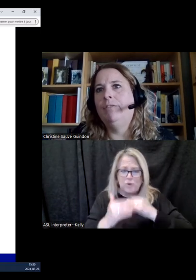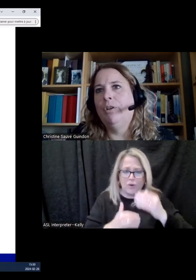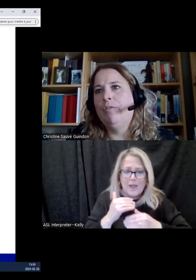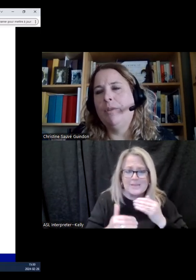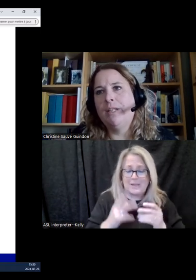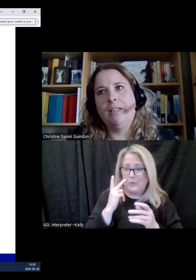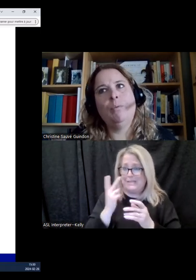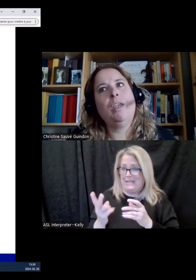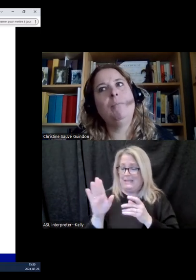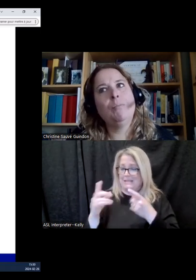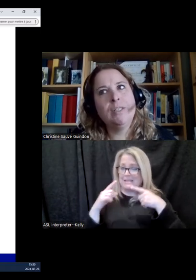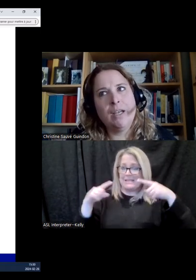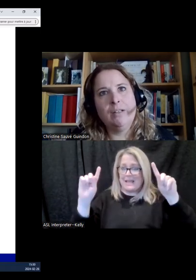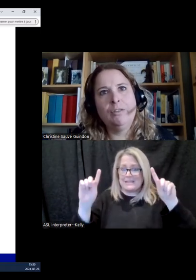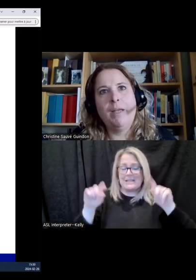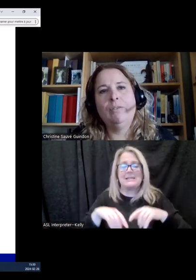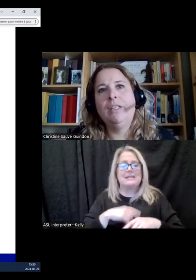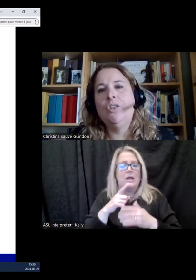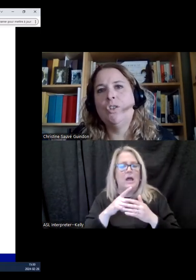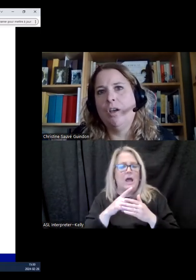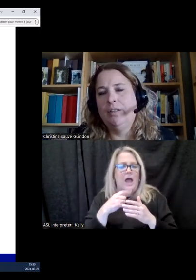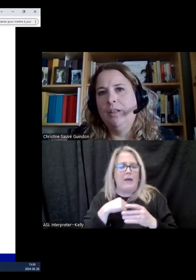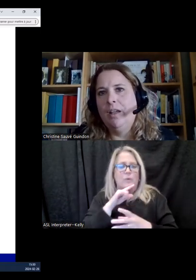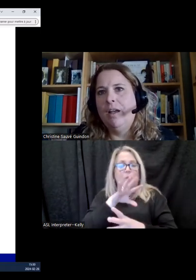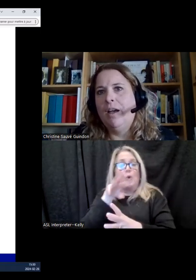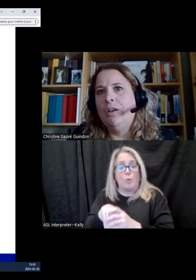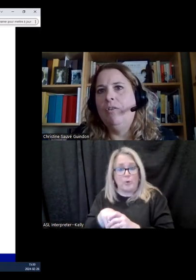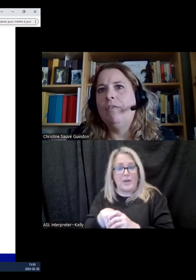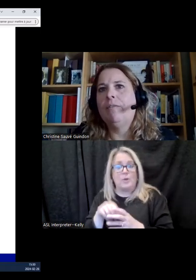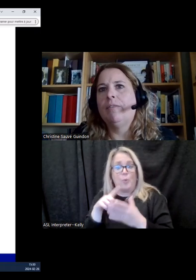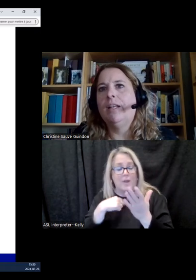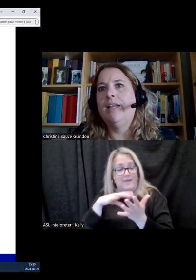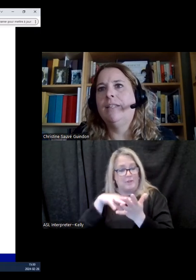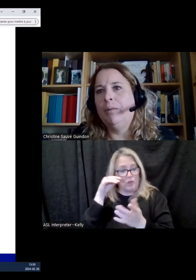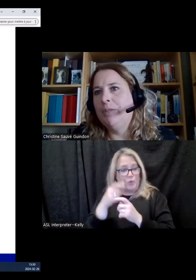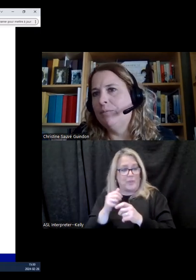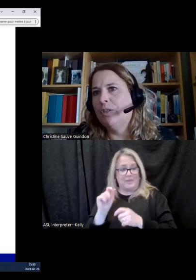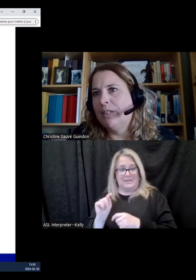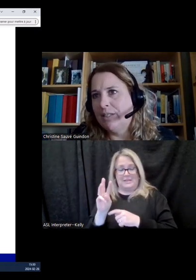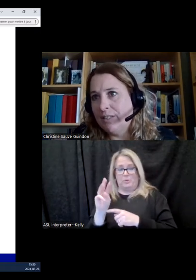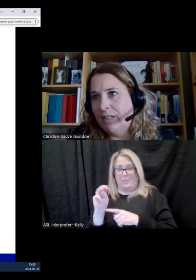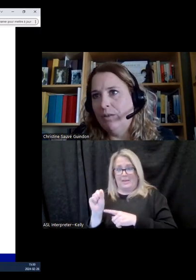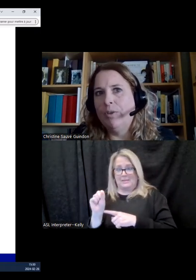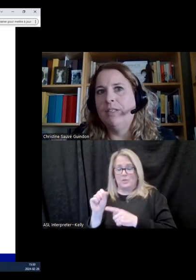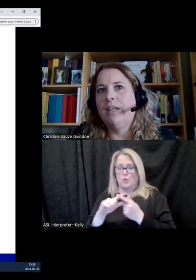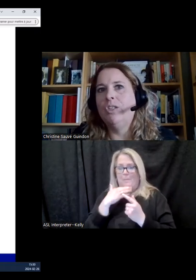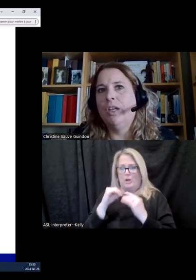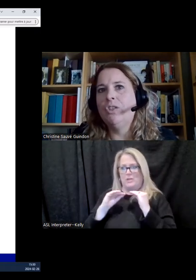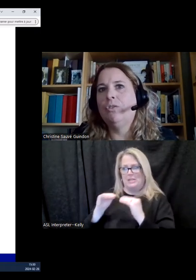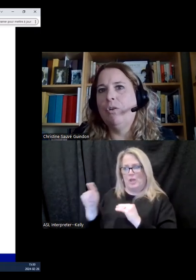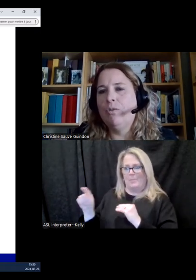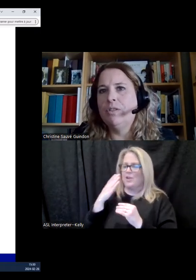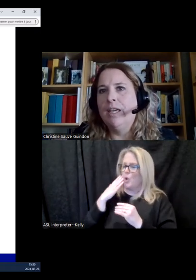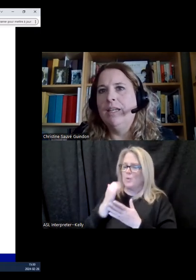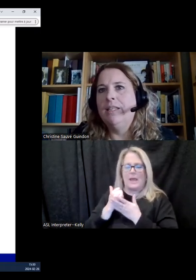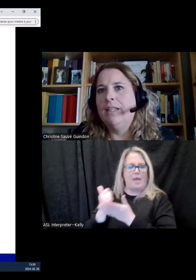what I have learned from the tactile working memory scale to better teach Sean. I know it has helped him succeed with his